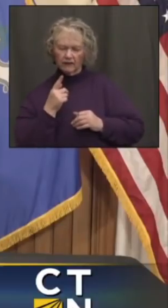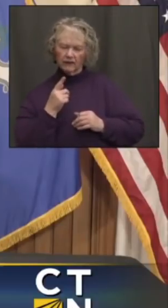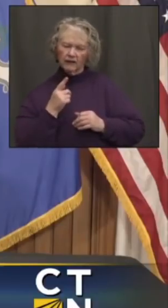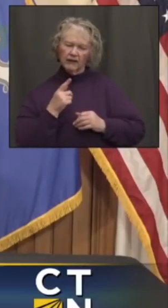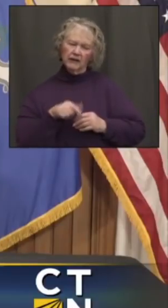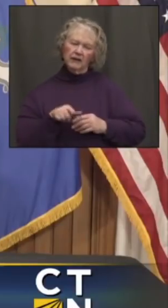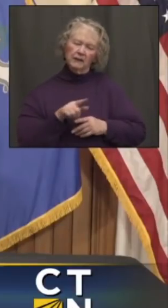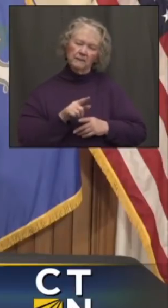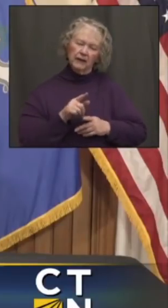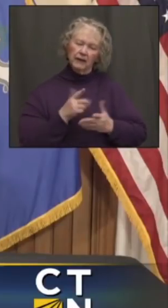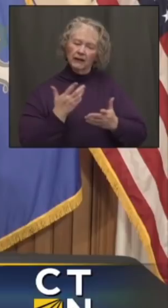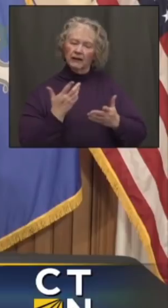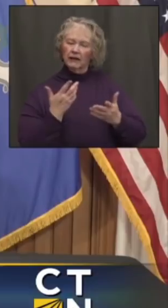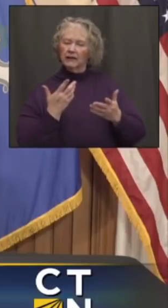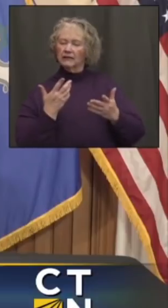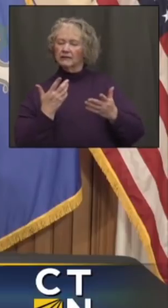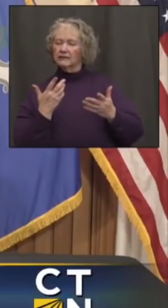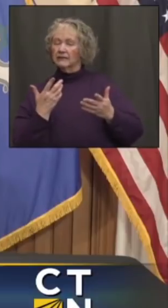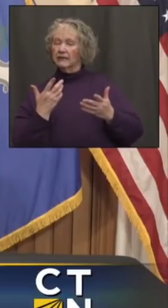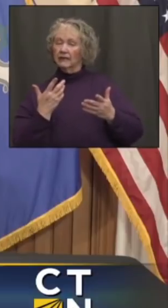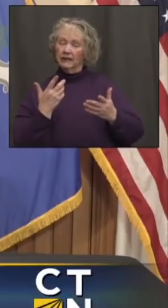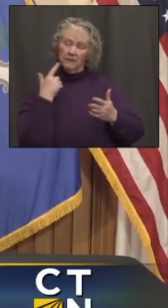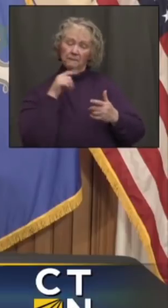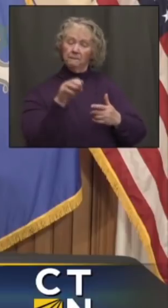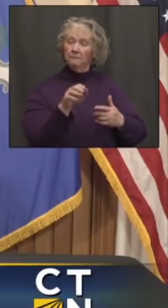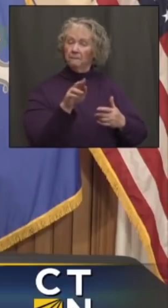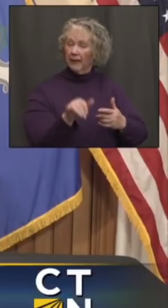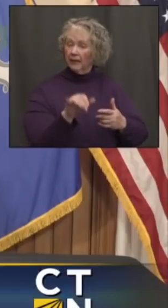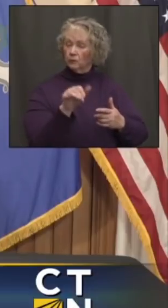but moving towards reopening. Okay, thank you.